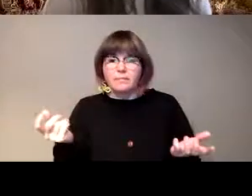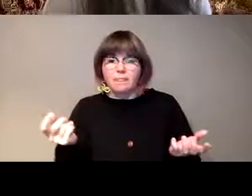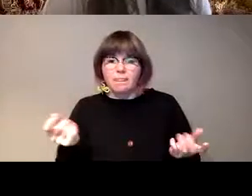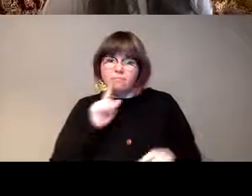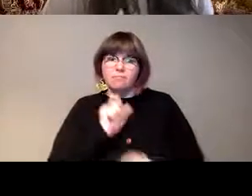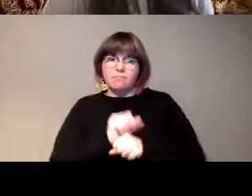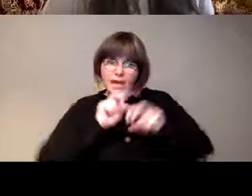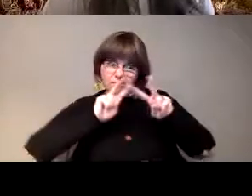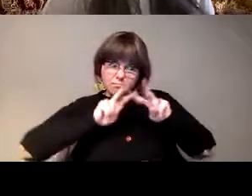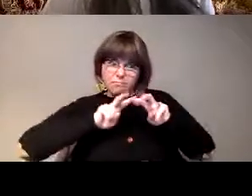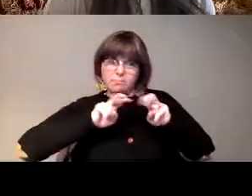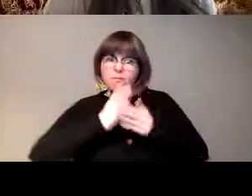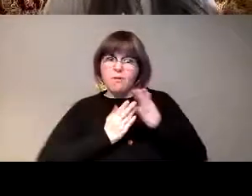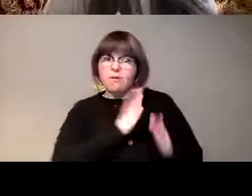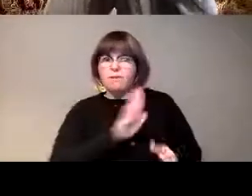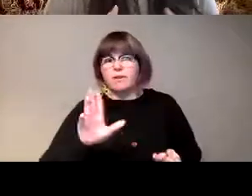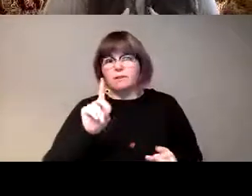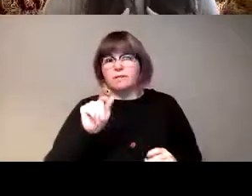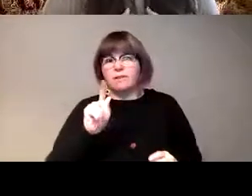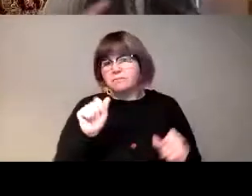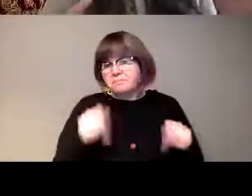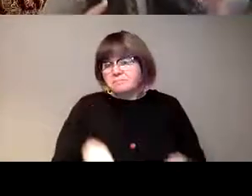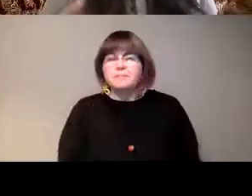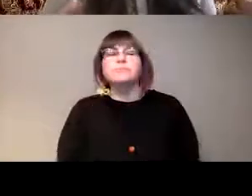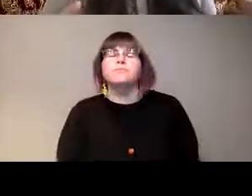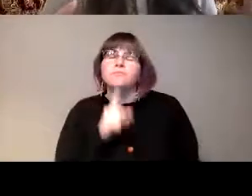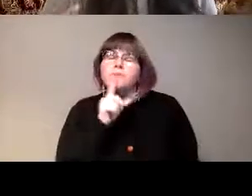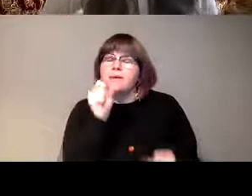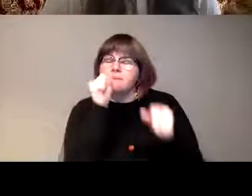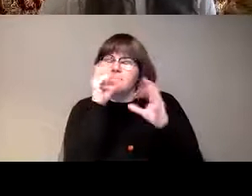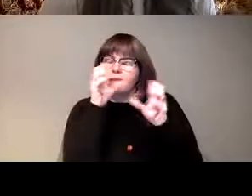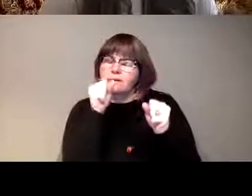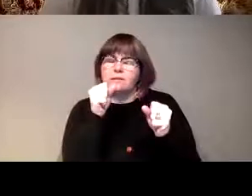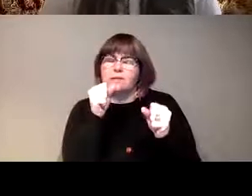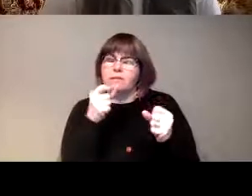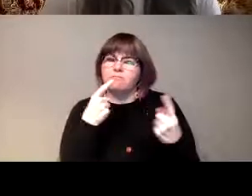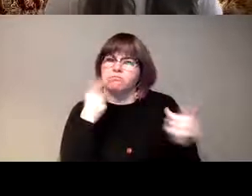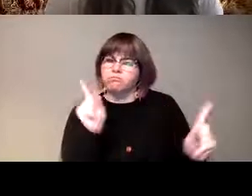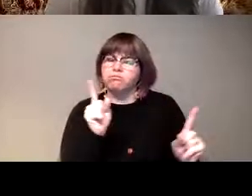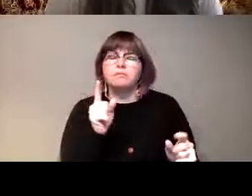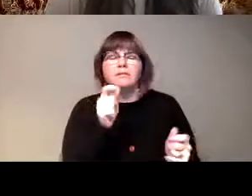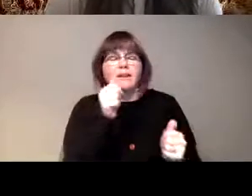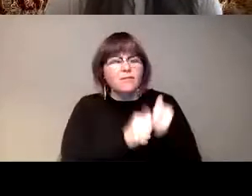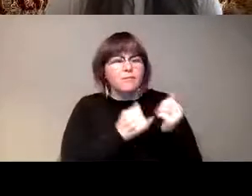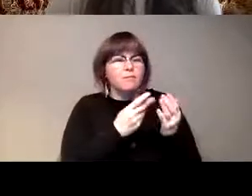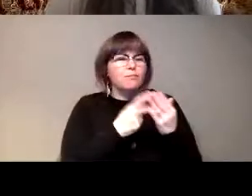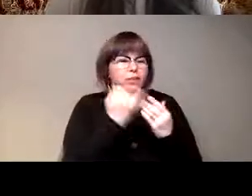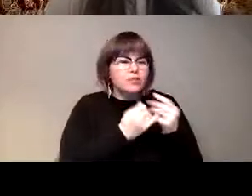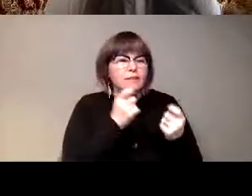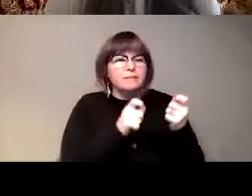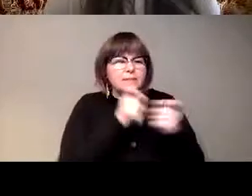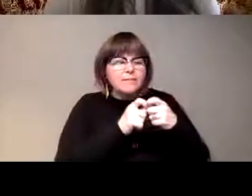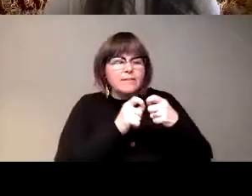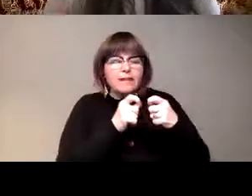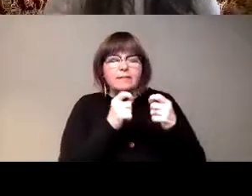actually analyze part of their data. So it's amazingly effective. Each project has a certain limit of people